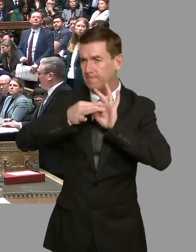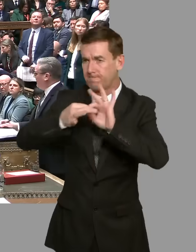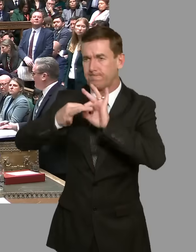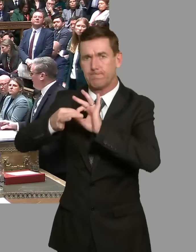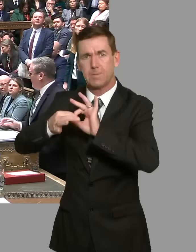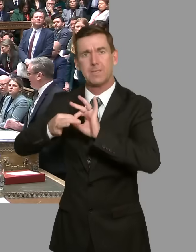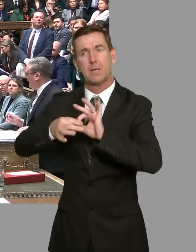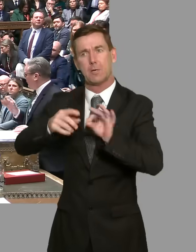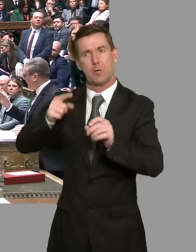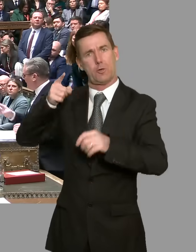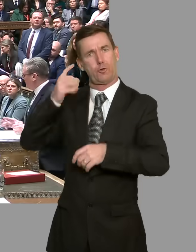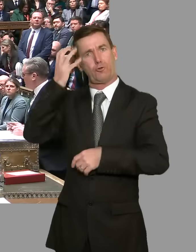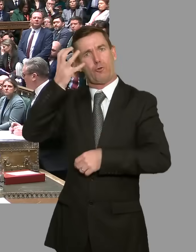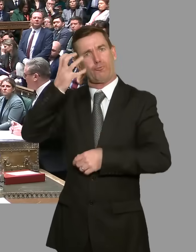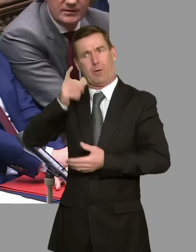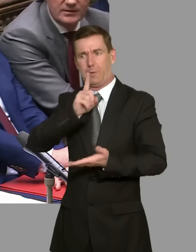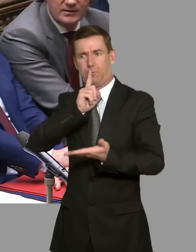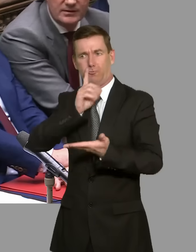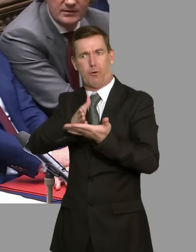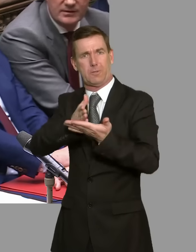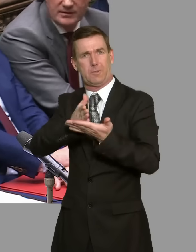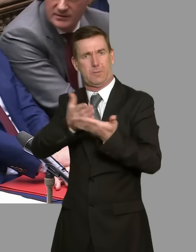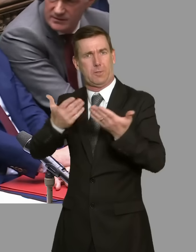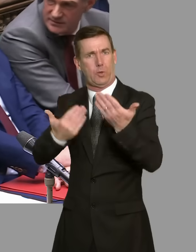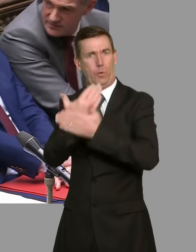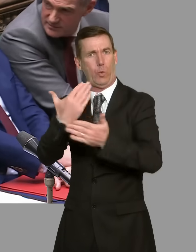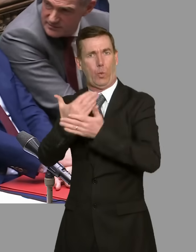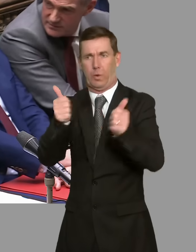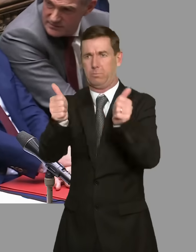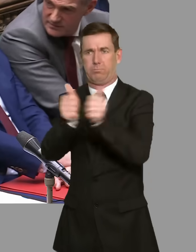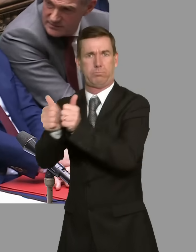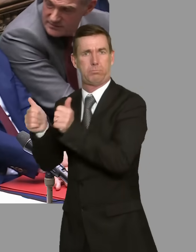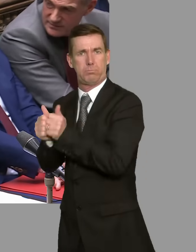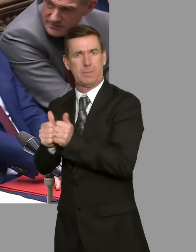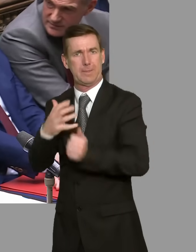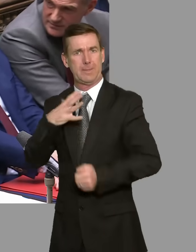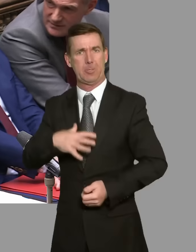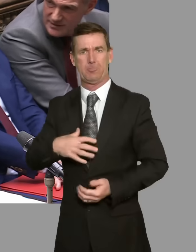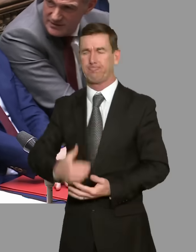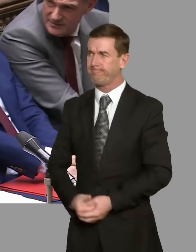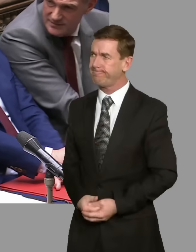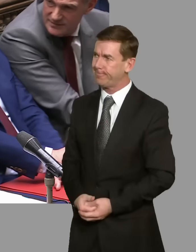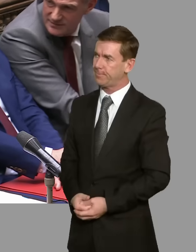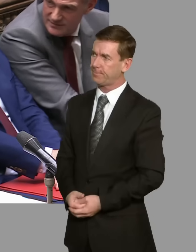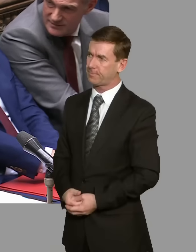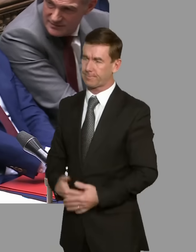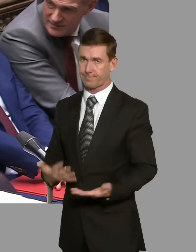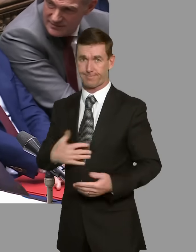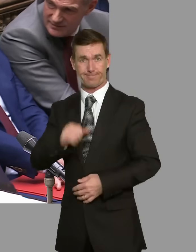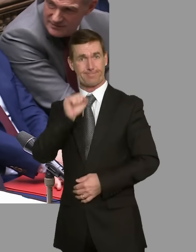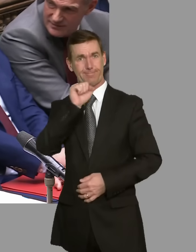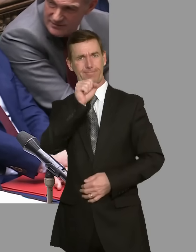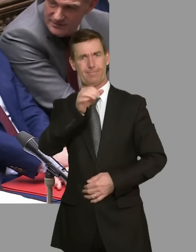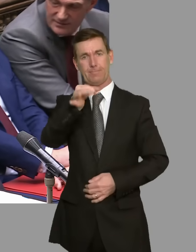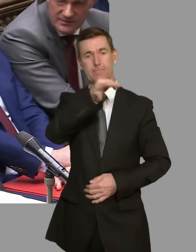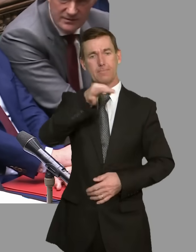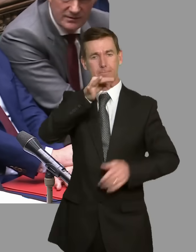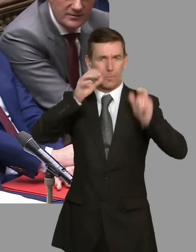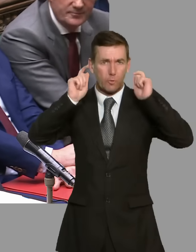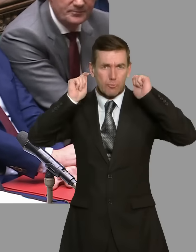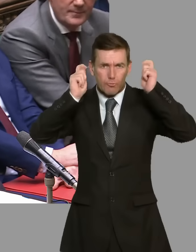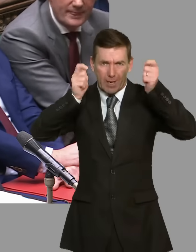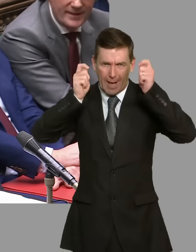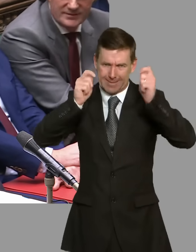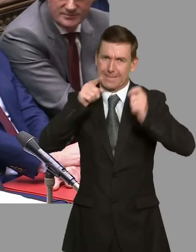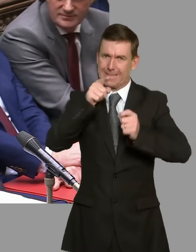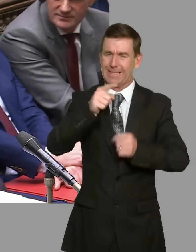Mr. Speaker, let me be... the Greenland issue is obviously very, very important. I thank him for raising it. The future of Greenland is for Greenland